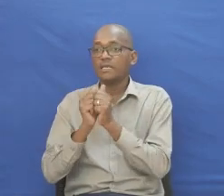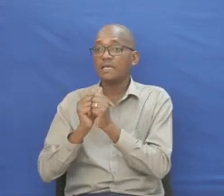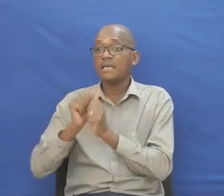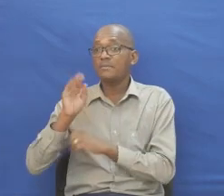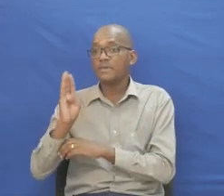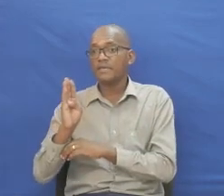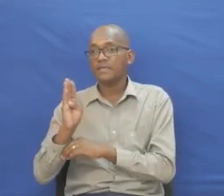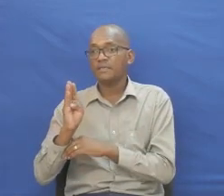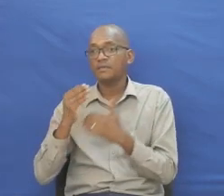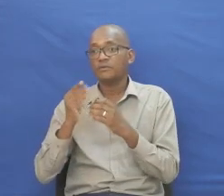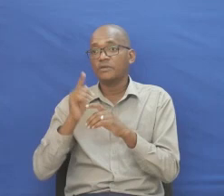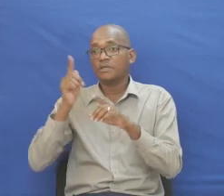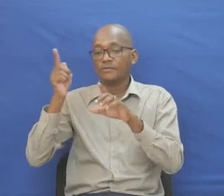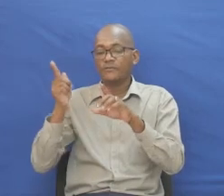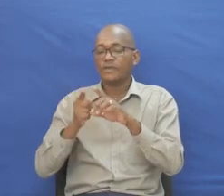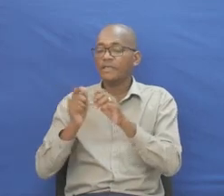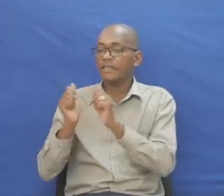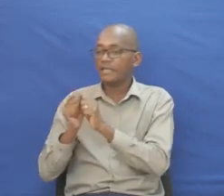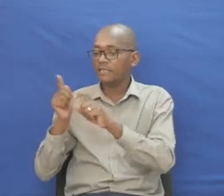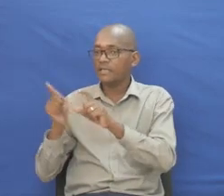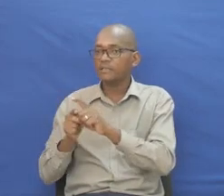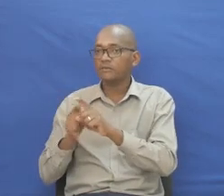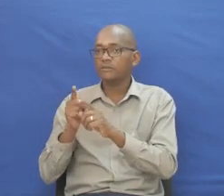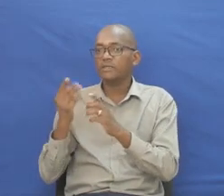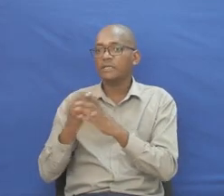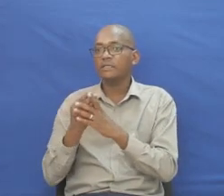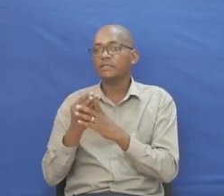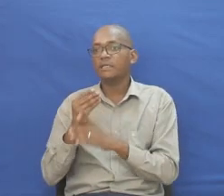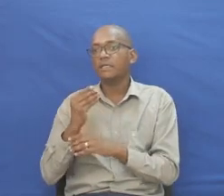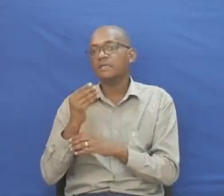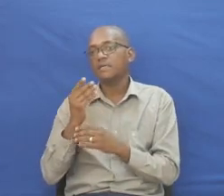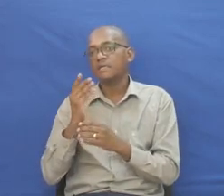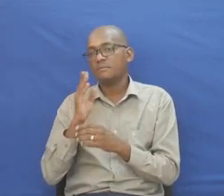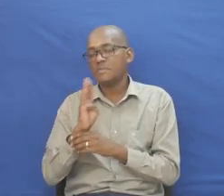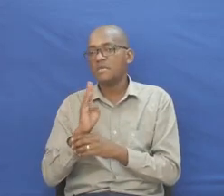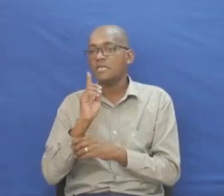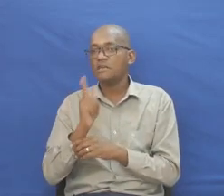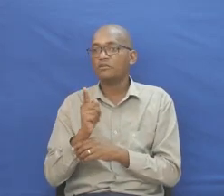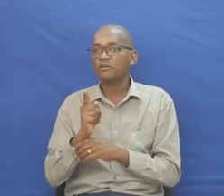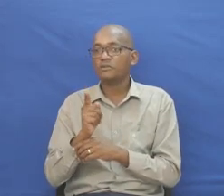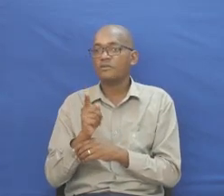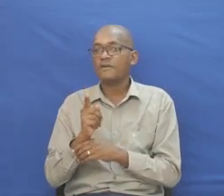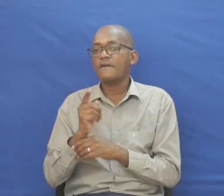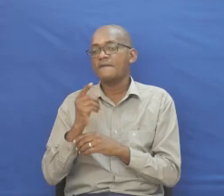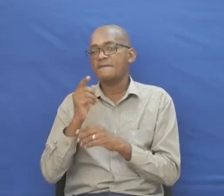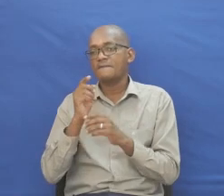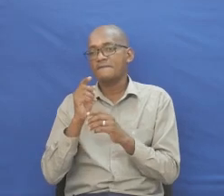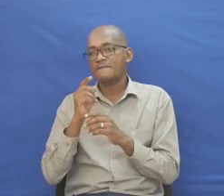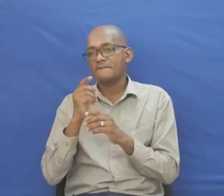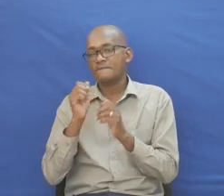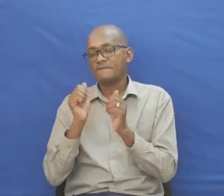throughout, by 10, this 10 and this one will cancel. We are going to get the value of B equals